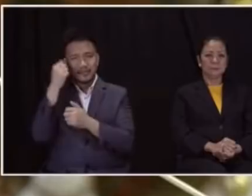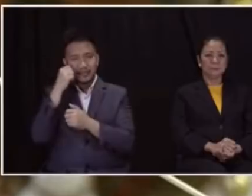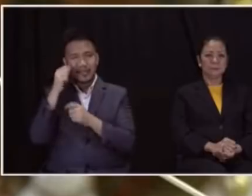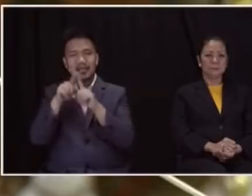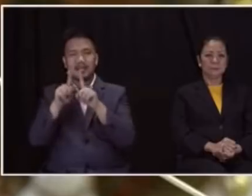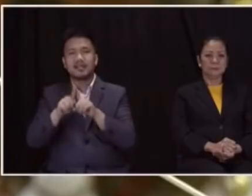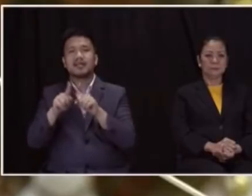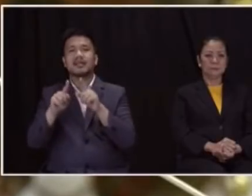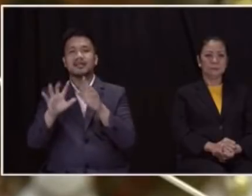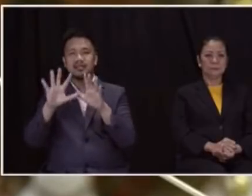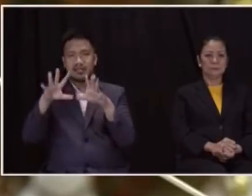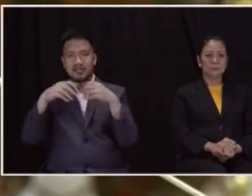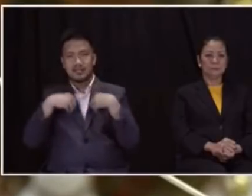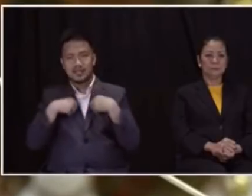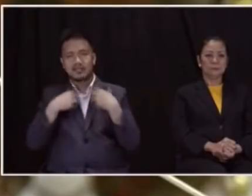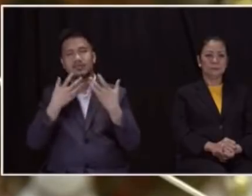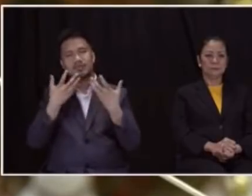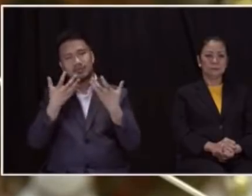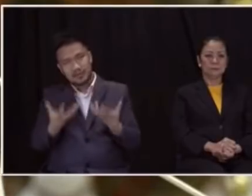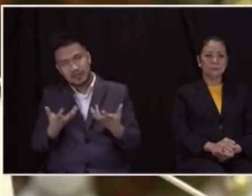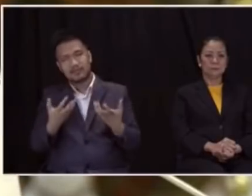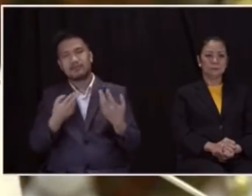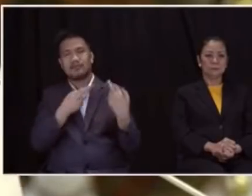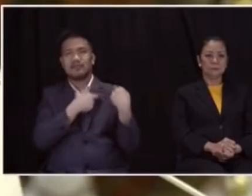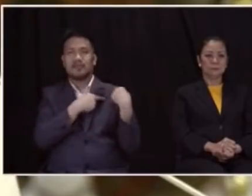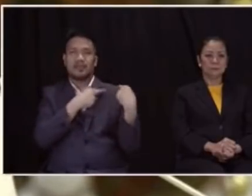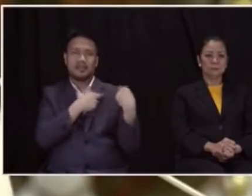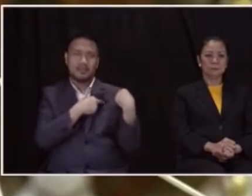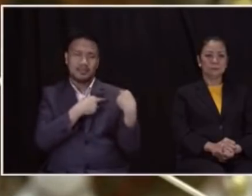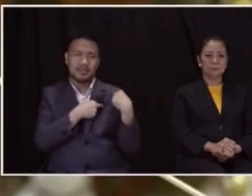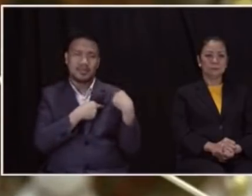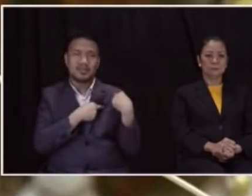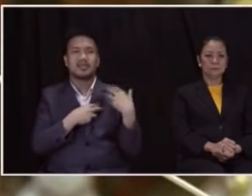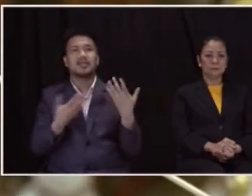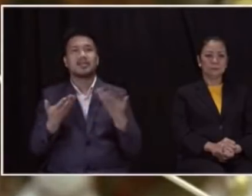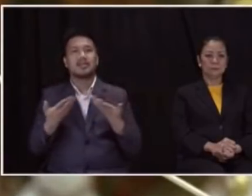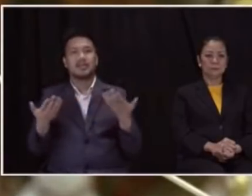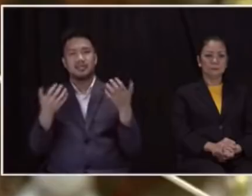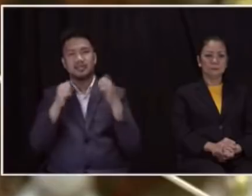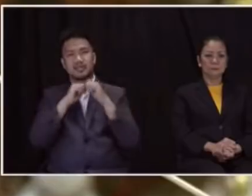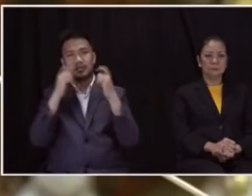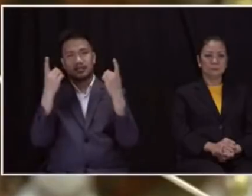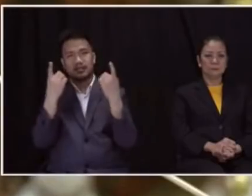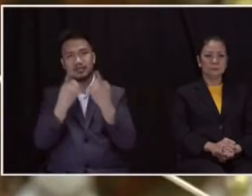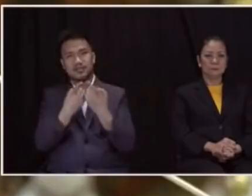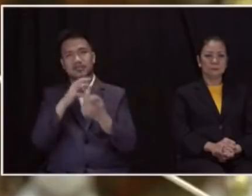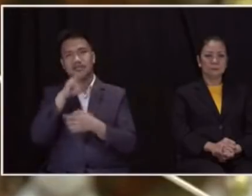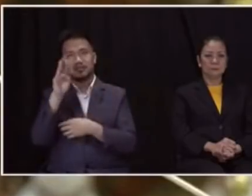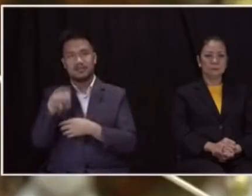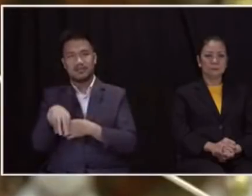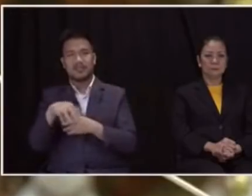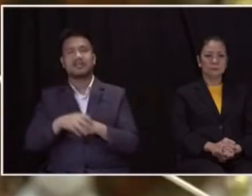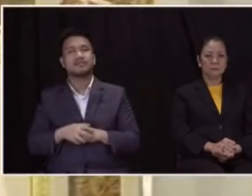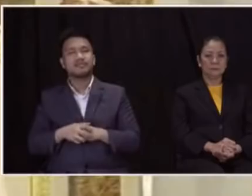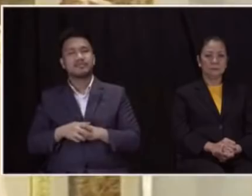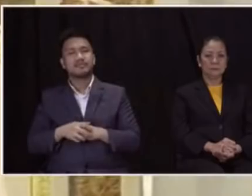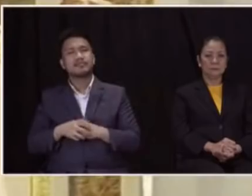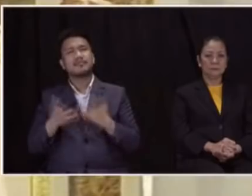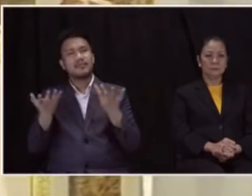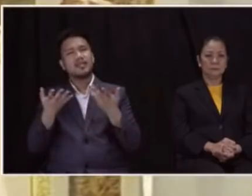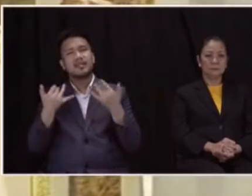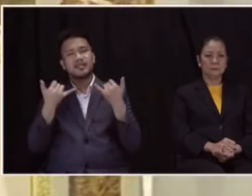up his weighty, indeed very weighty, responsibilities as Archbishop of Manila. And